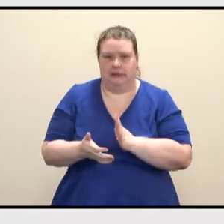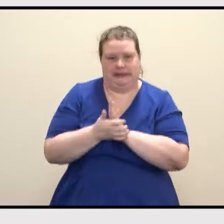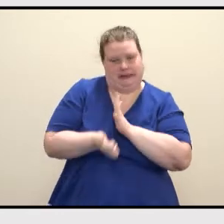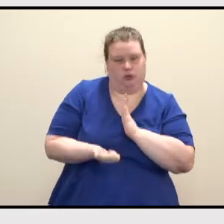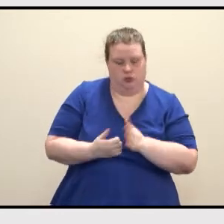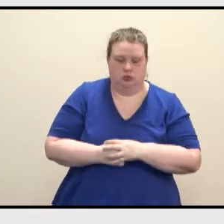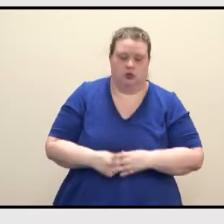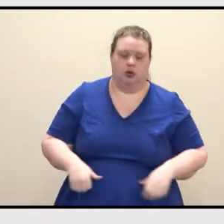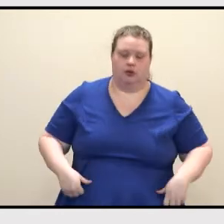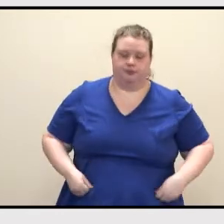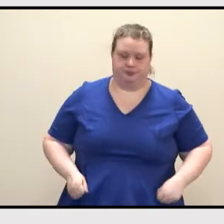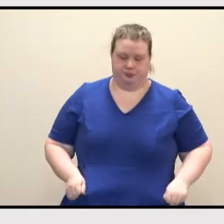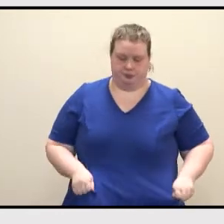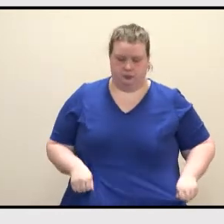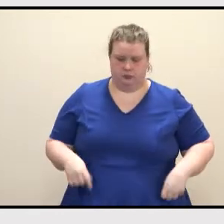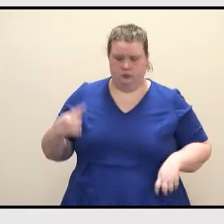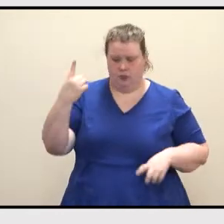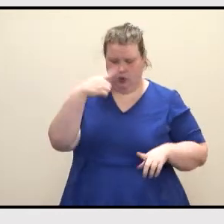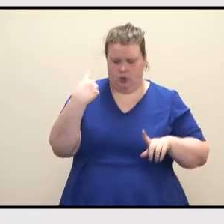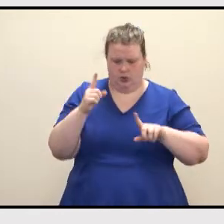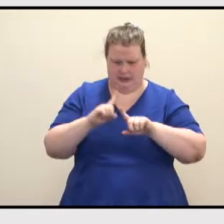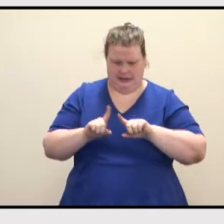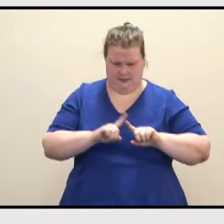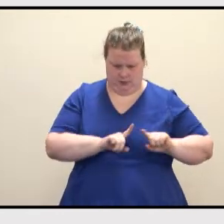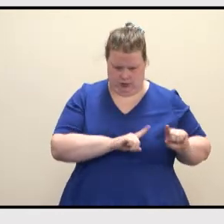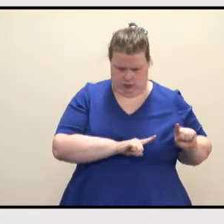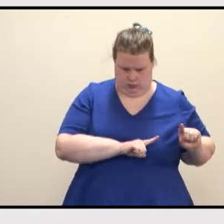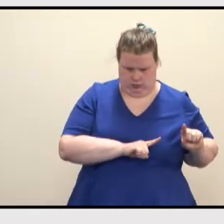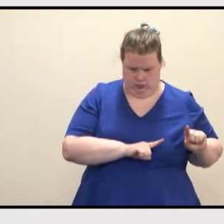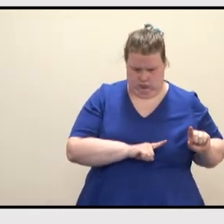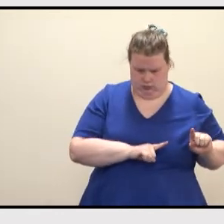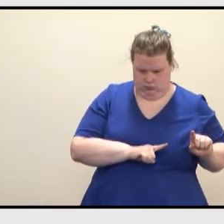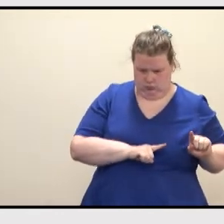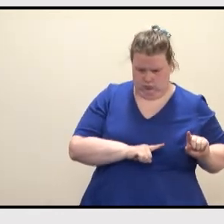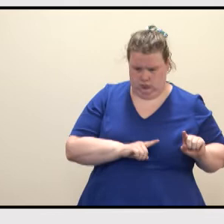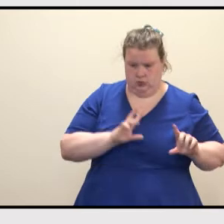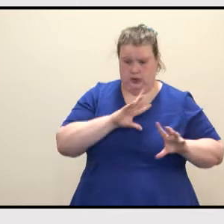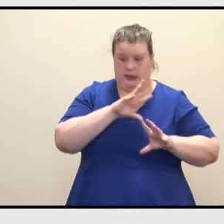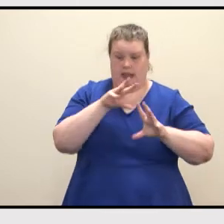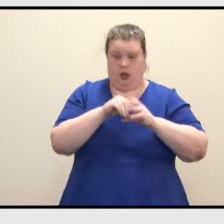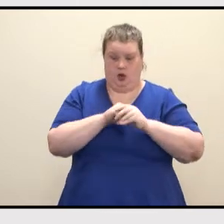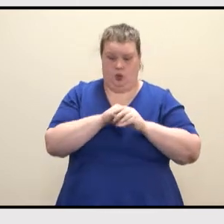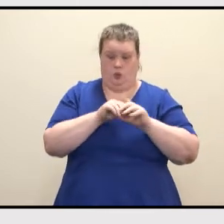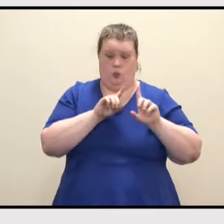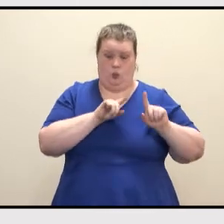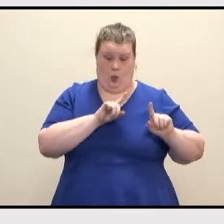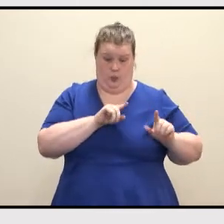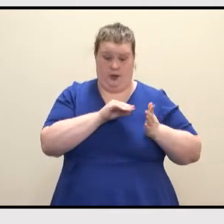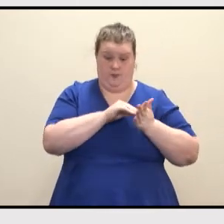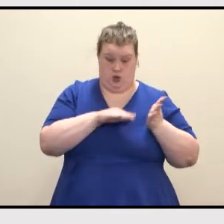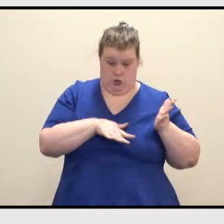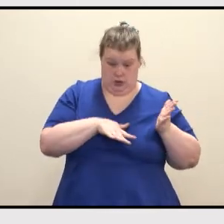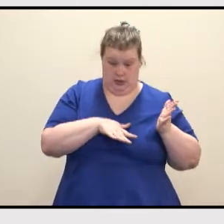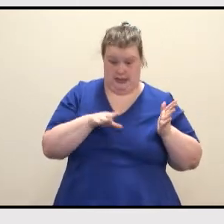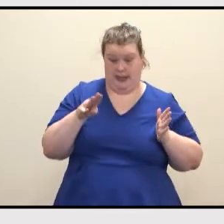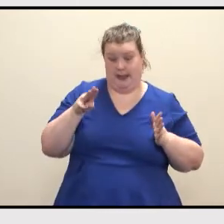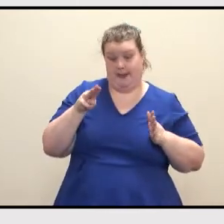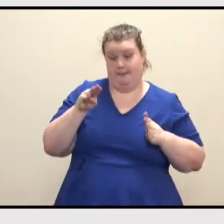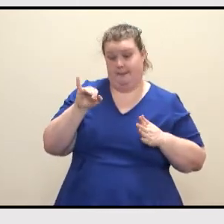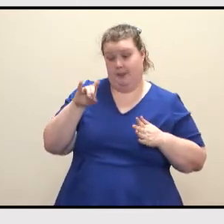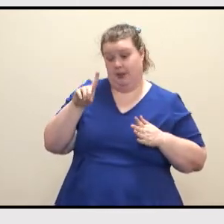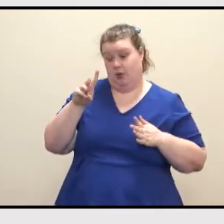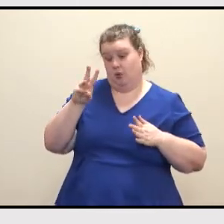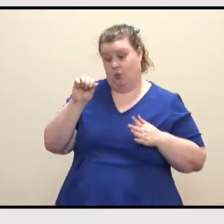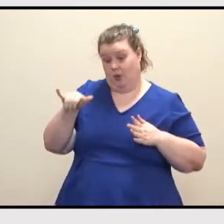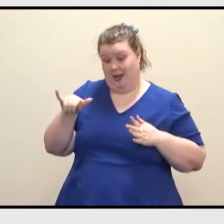market looks a little bit different. We have enrollment in districts of, anywhere from Midway, that's 8,200, and then you have